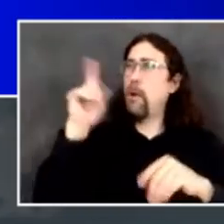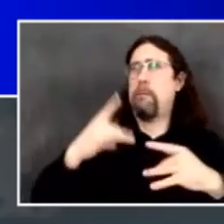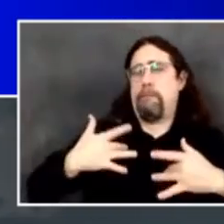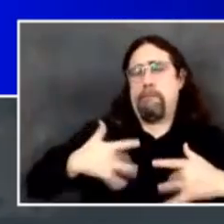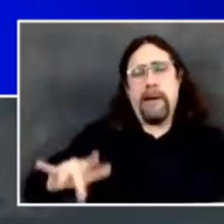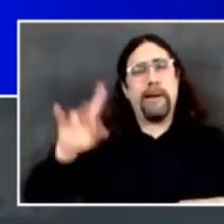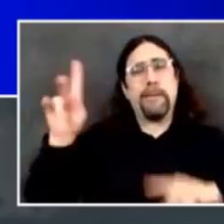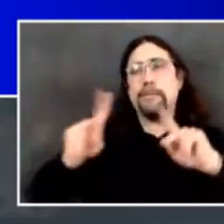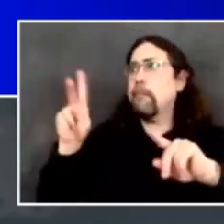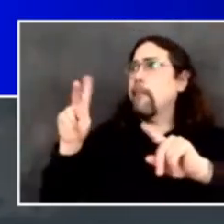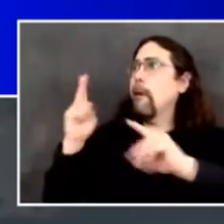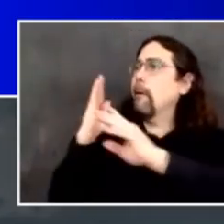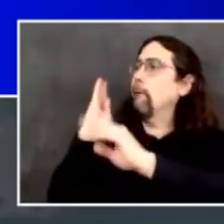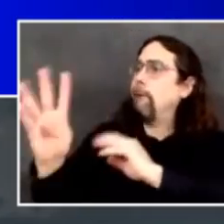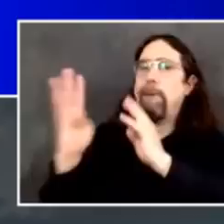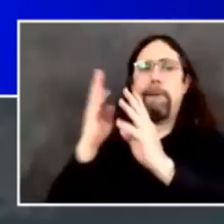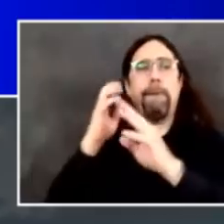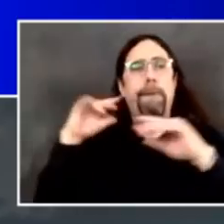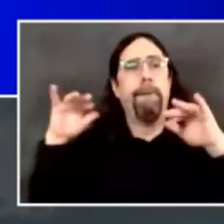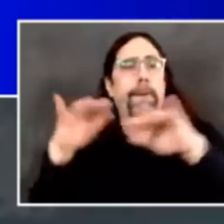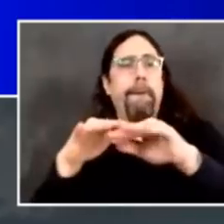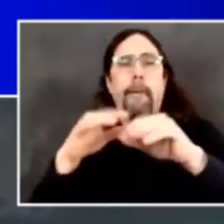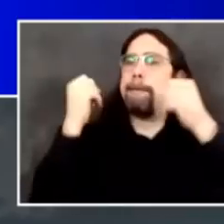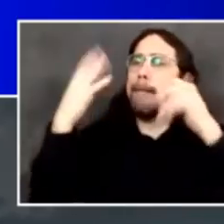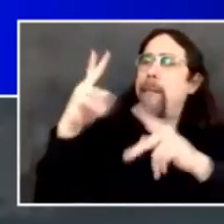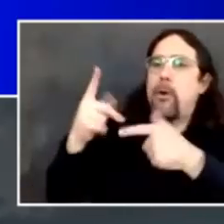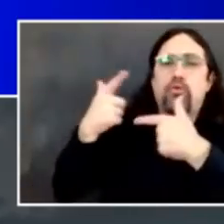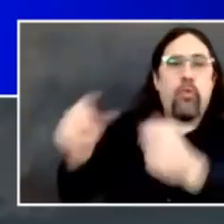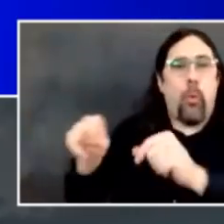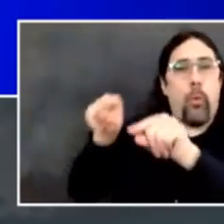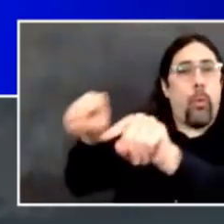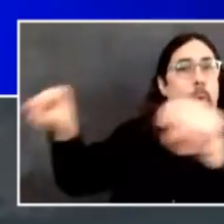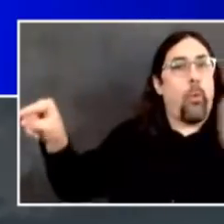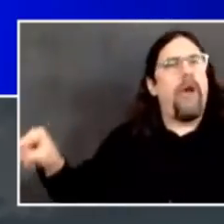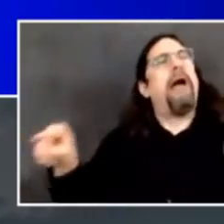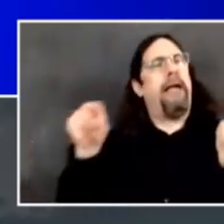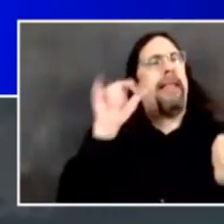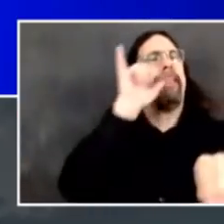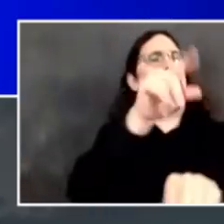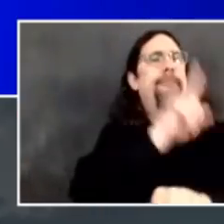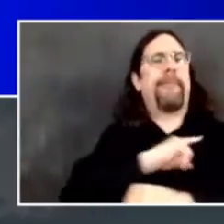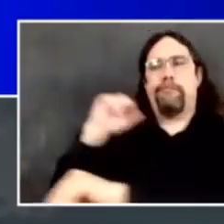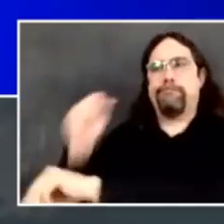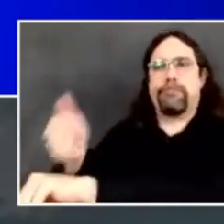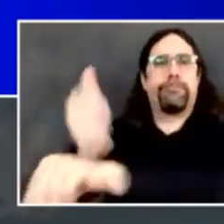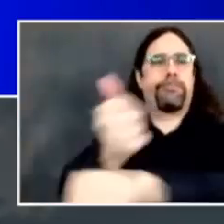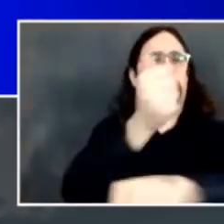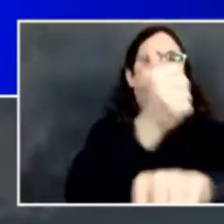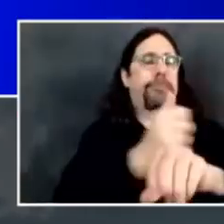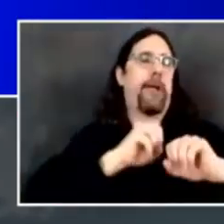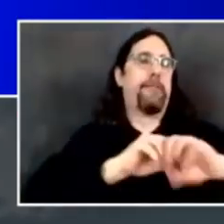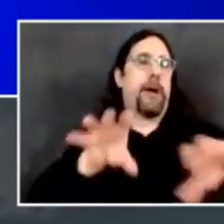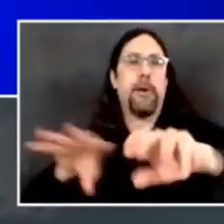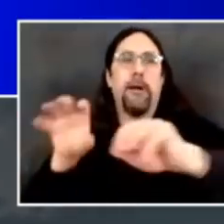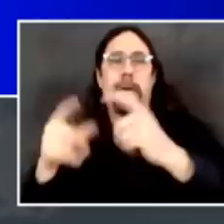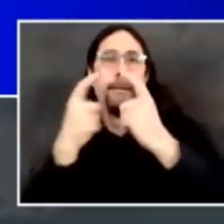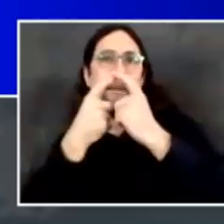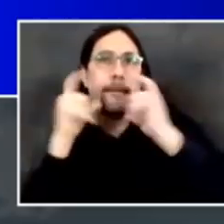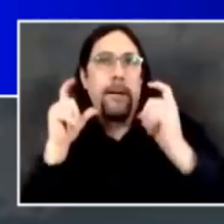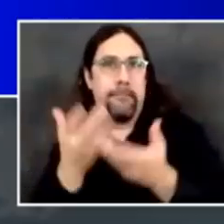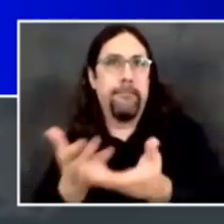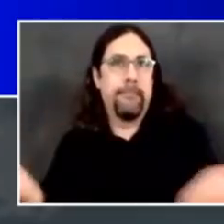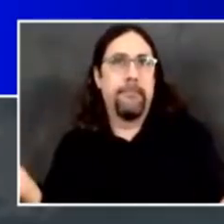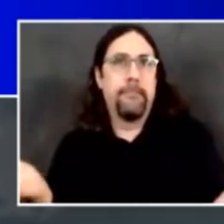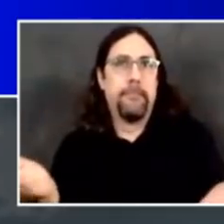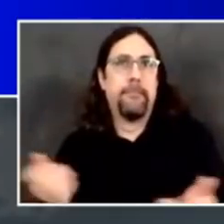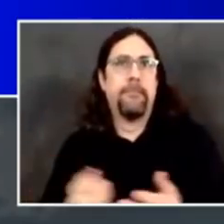face coverings. So it's going to become more and more. You're going to see it expand this week we're in now. And I think it's going